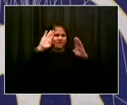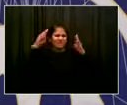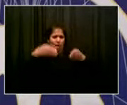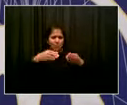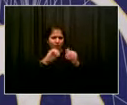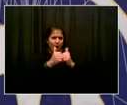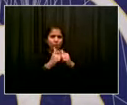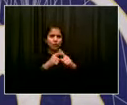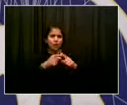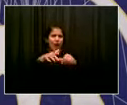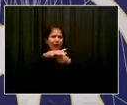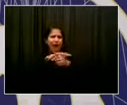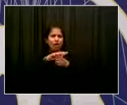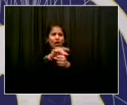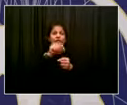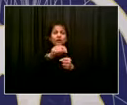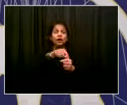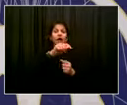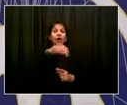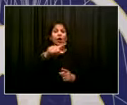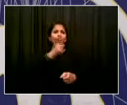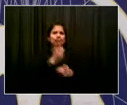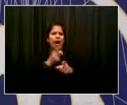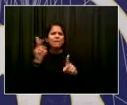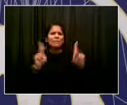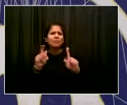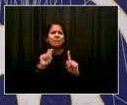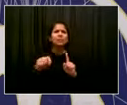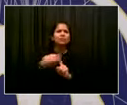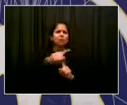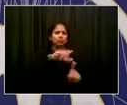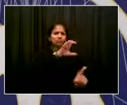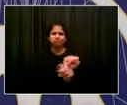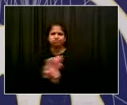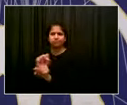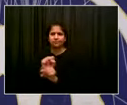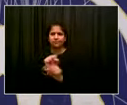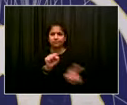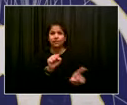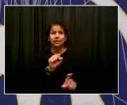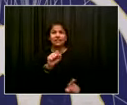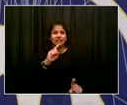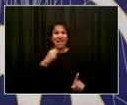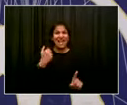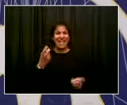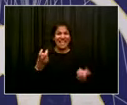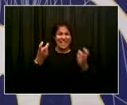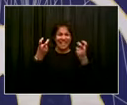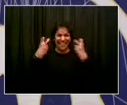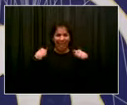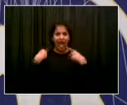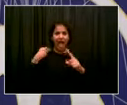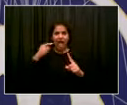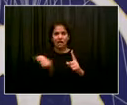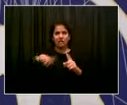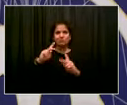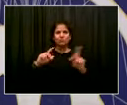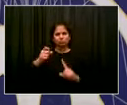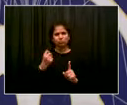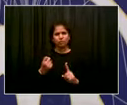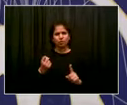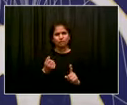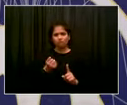amongst gangs, there's very few individuals that will pull a trigger. The so-called alphas of the gangs, this is who we